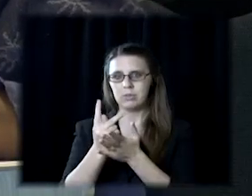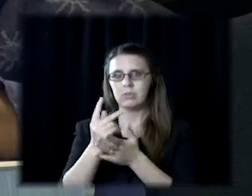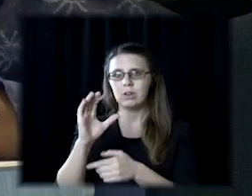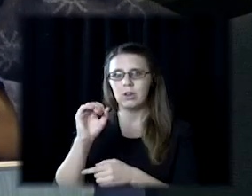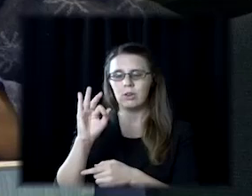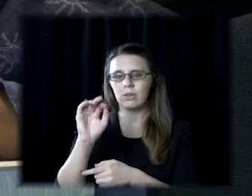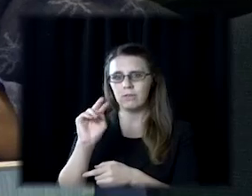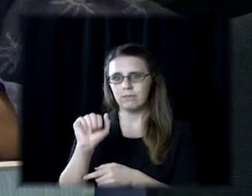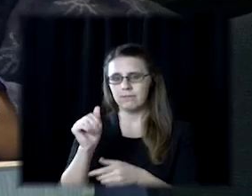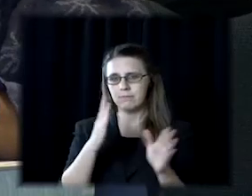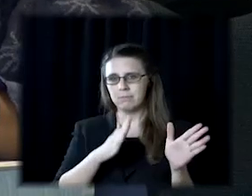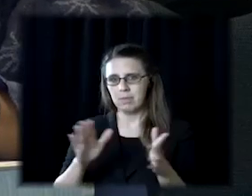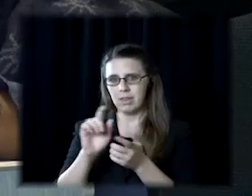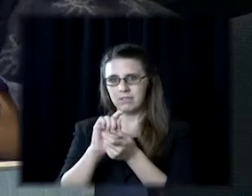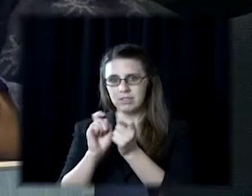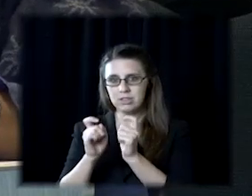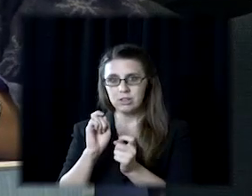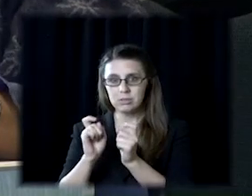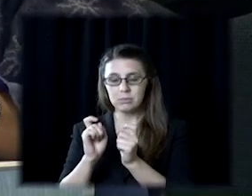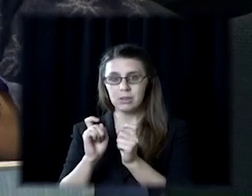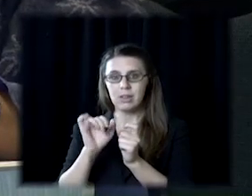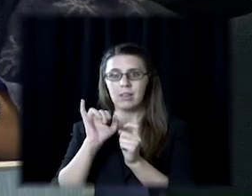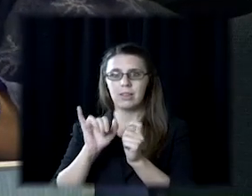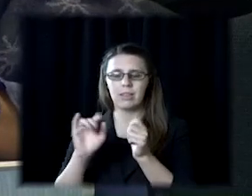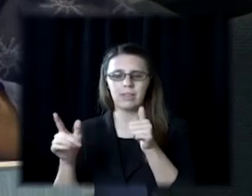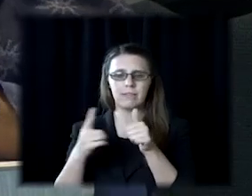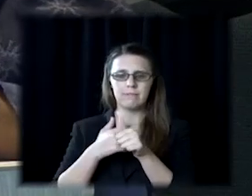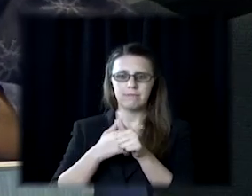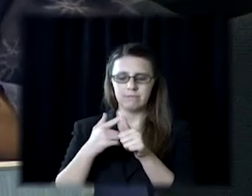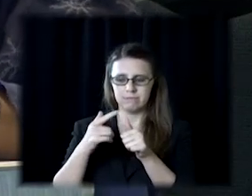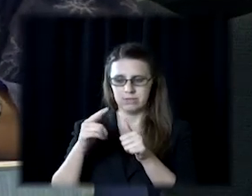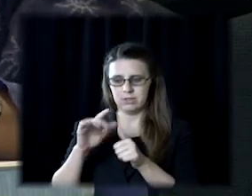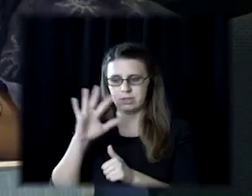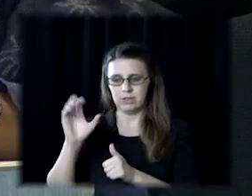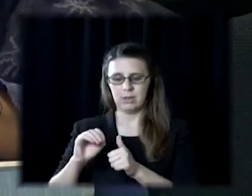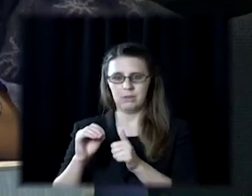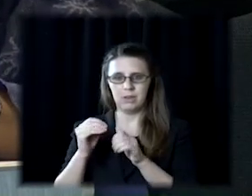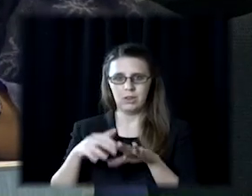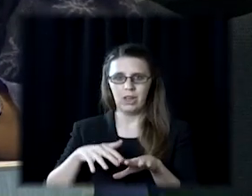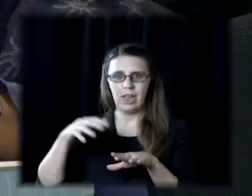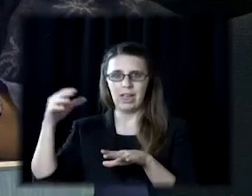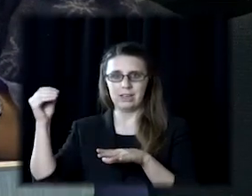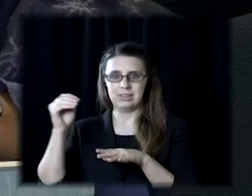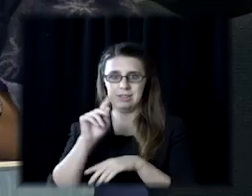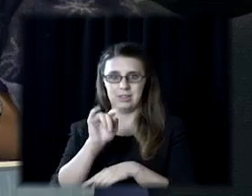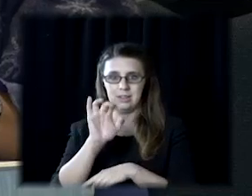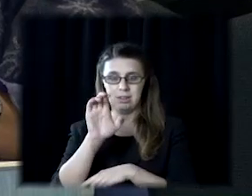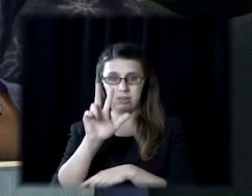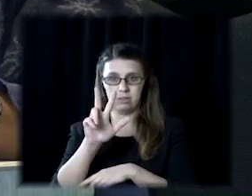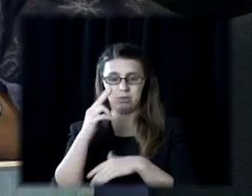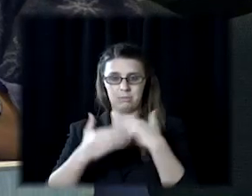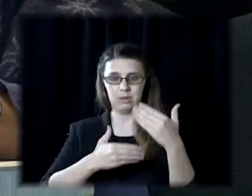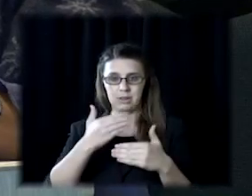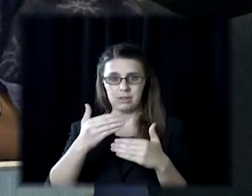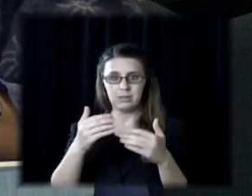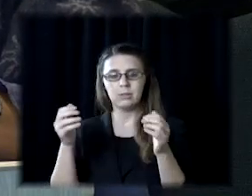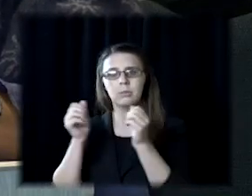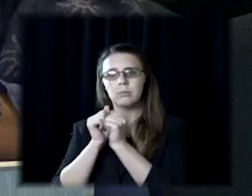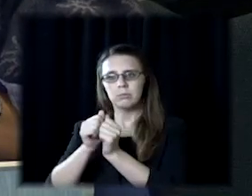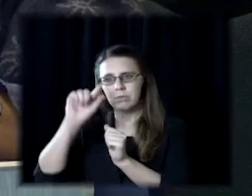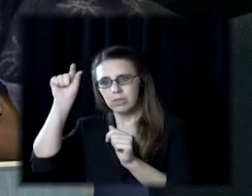first entity to exit the Title III process. Working together with the government, we restructured COFINA's $18 billion